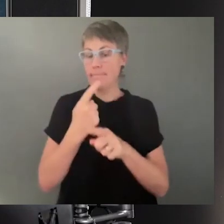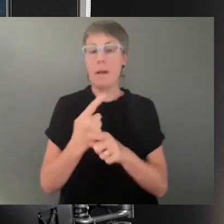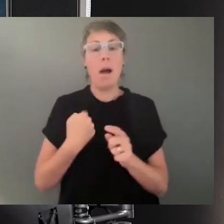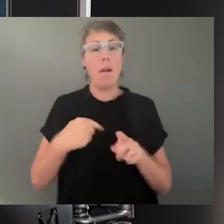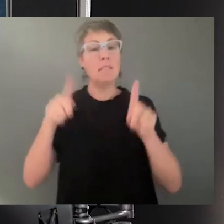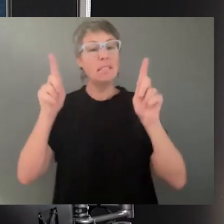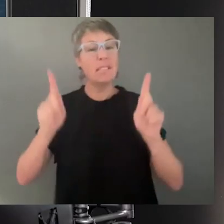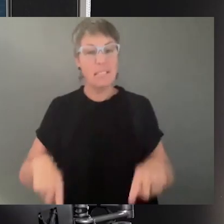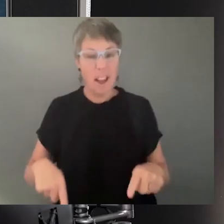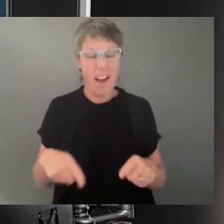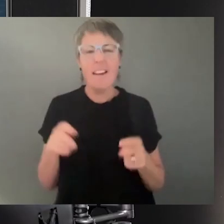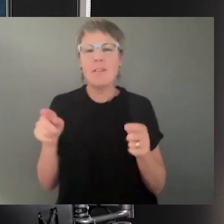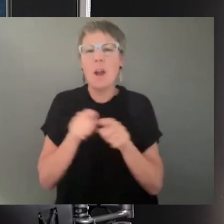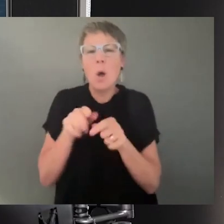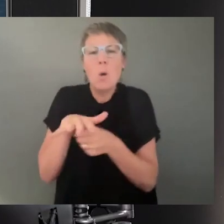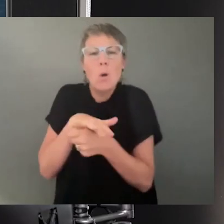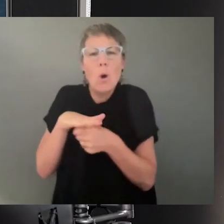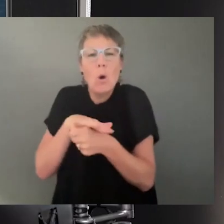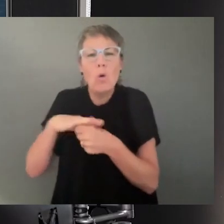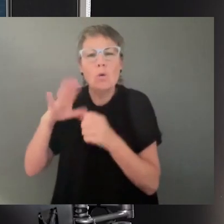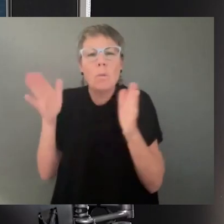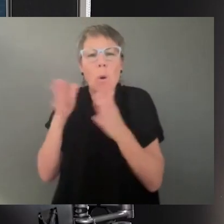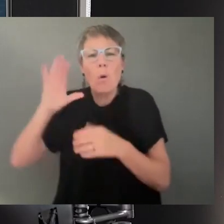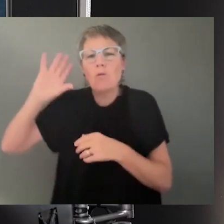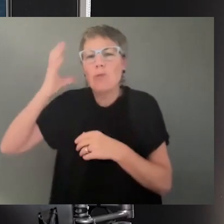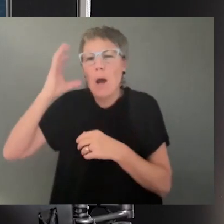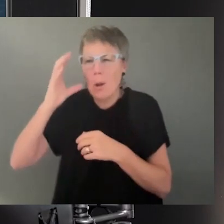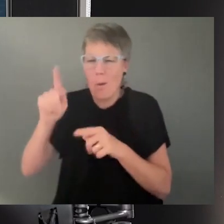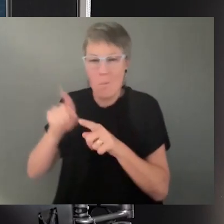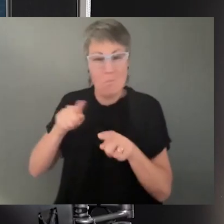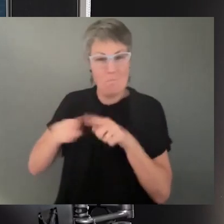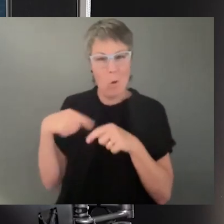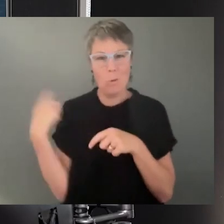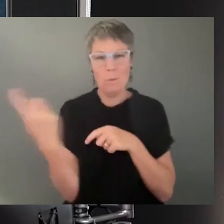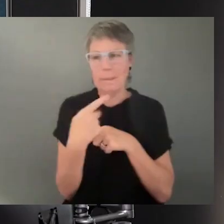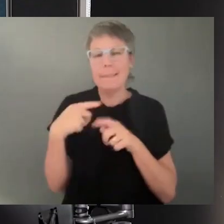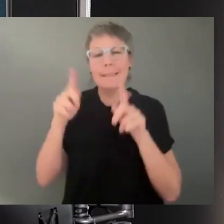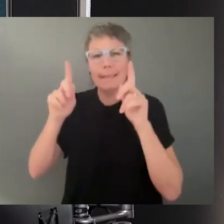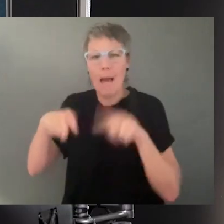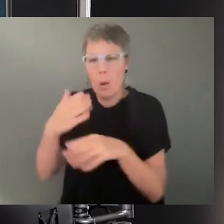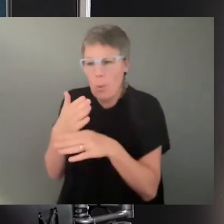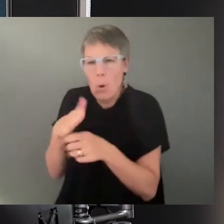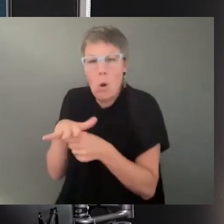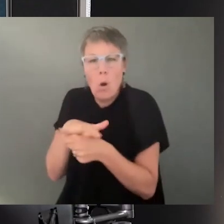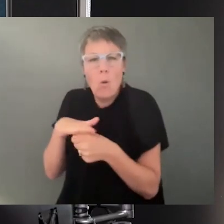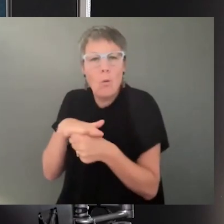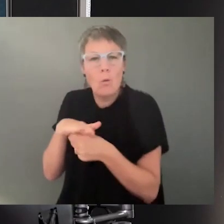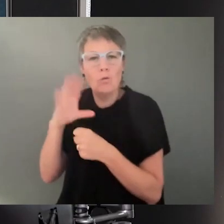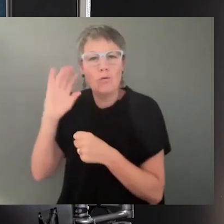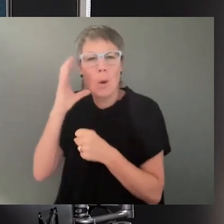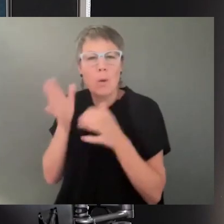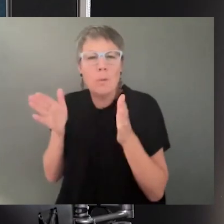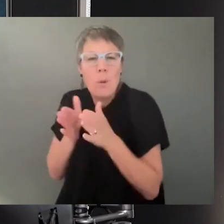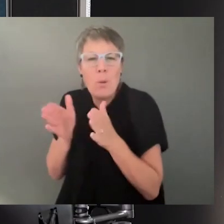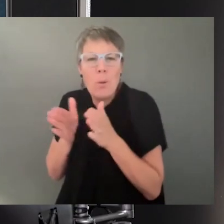I started in community radio like most of us radio heads do, and I think